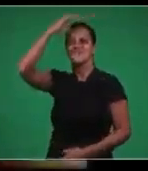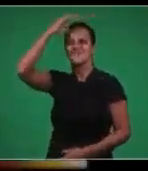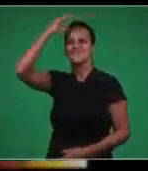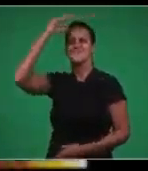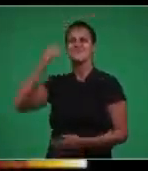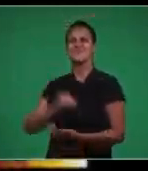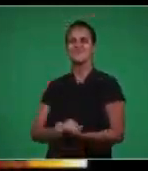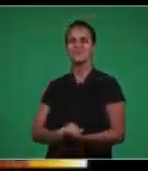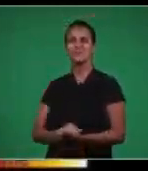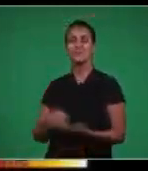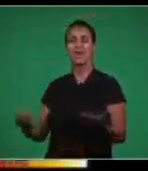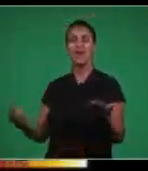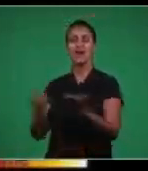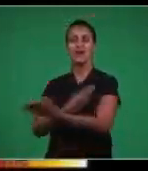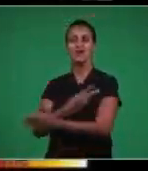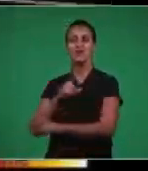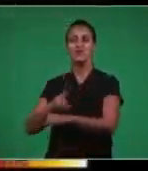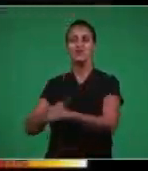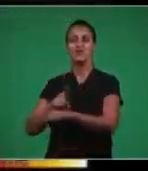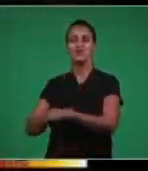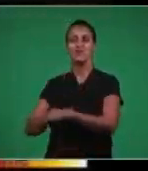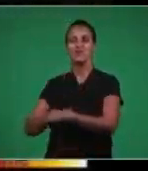come a moment in which the church